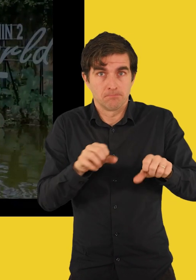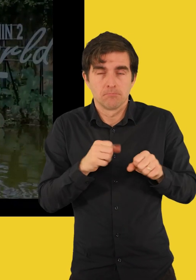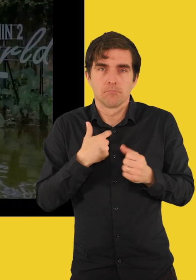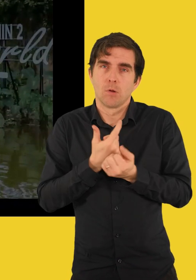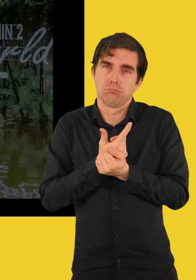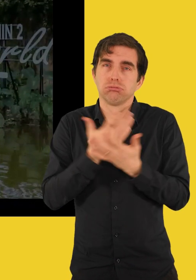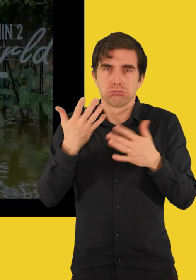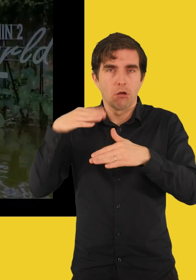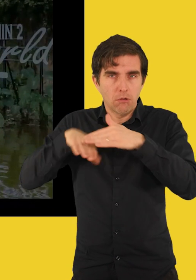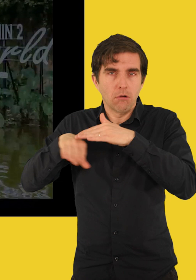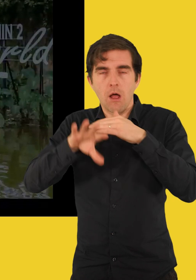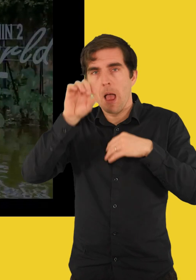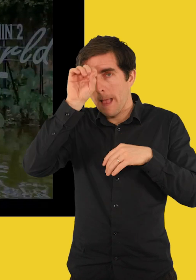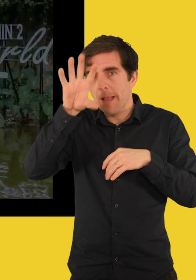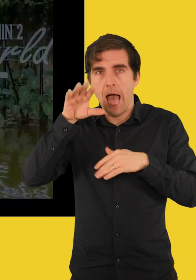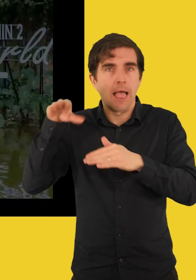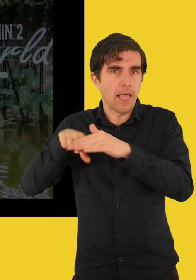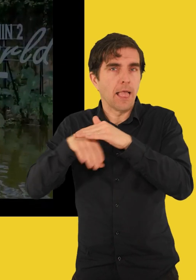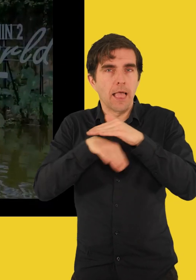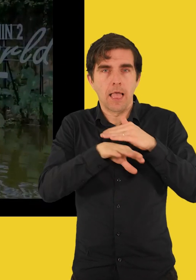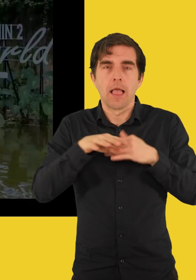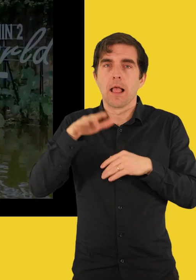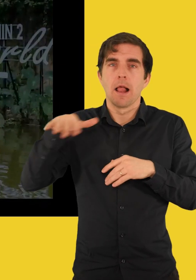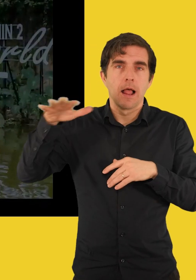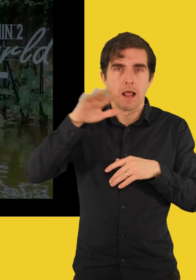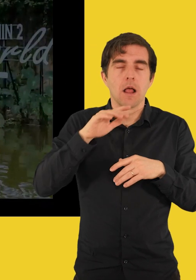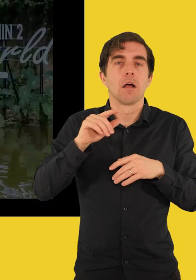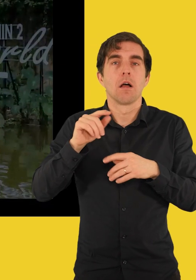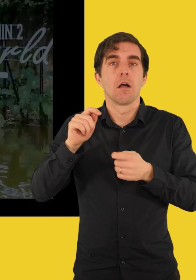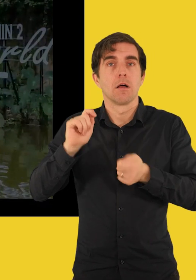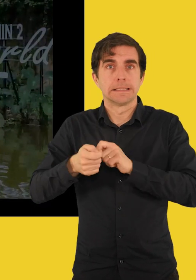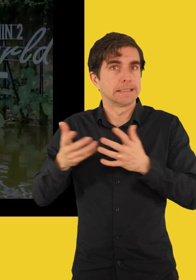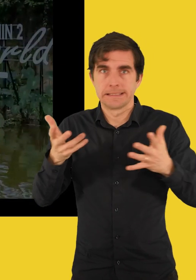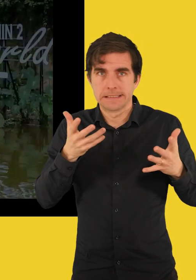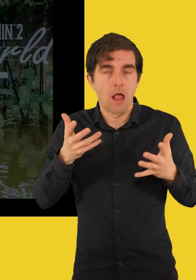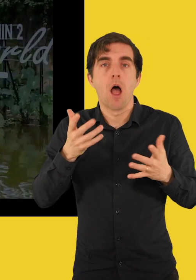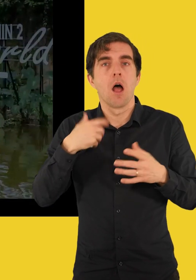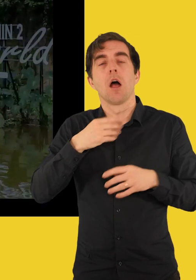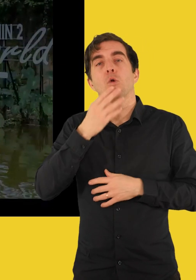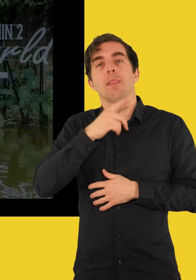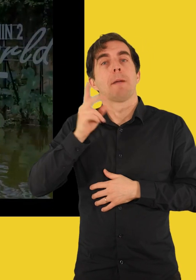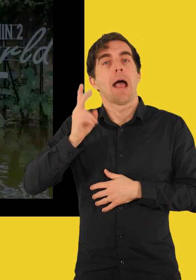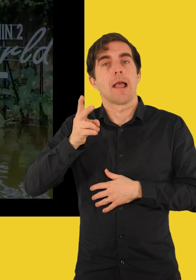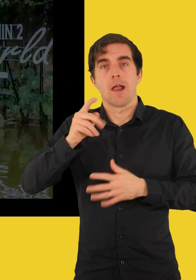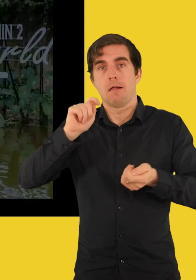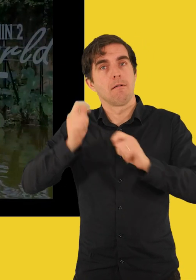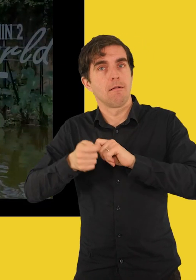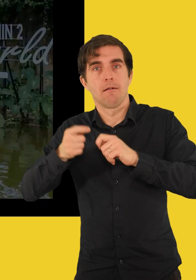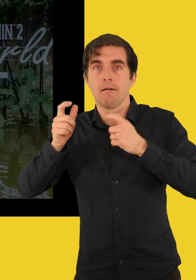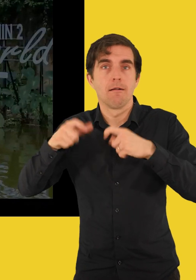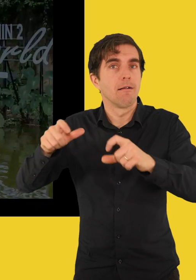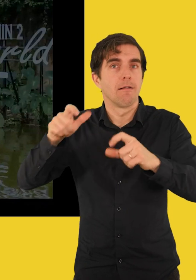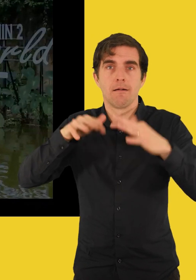have so many ex-mining ponds, ex-mining land. We are reusing